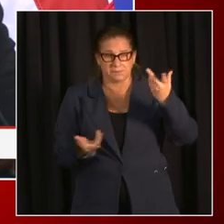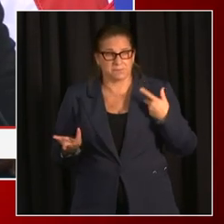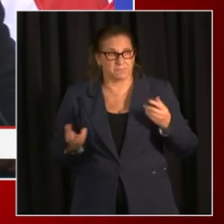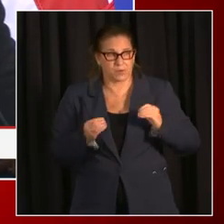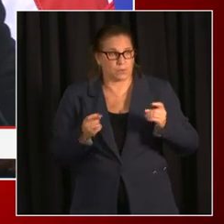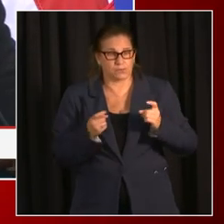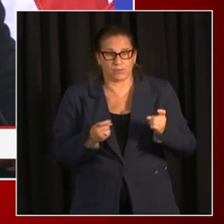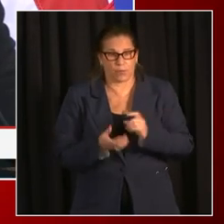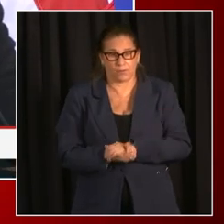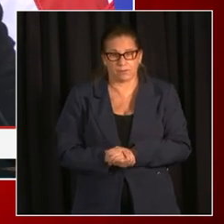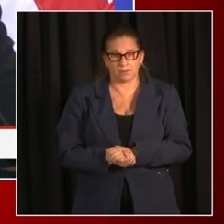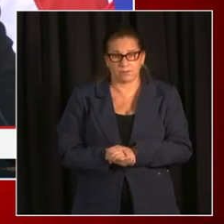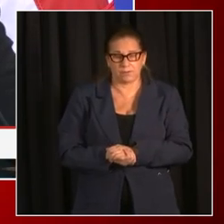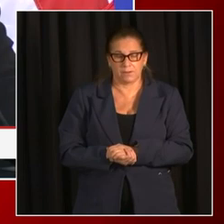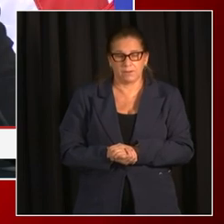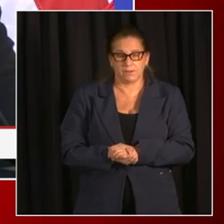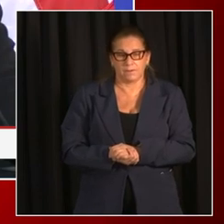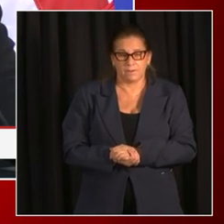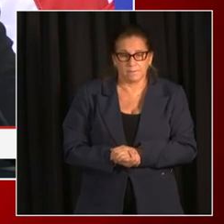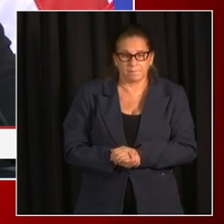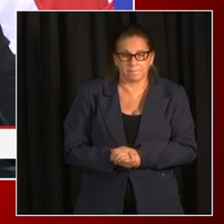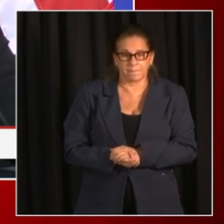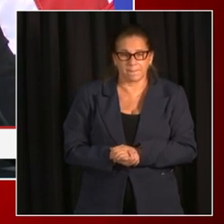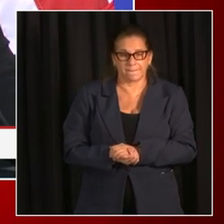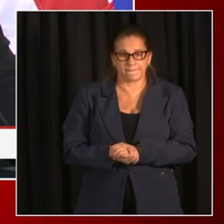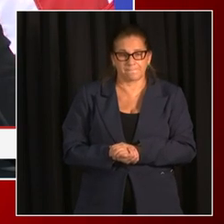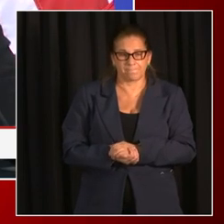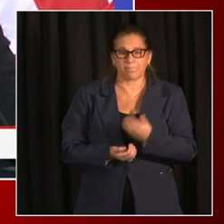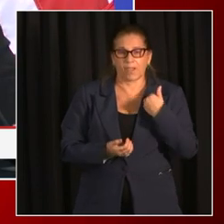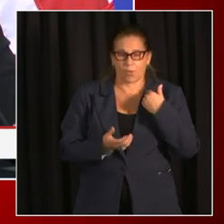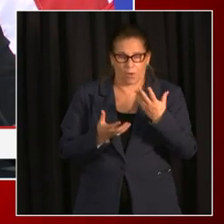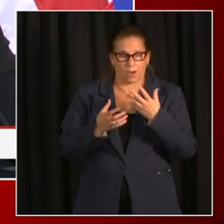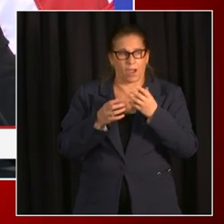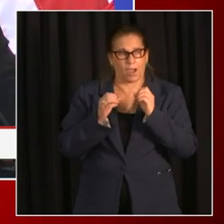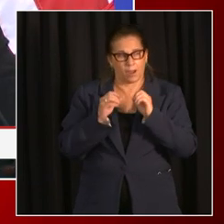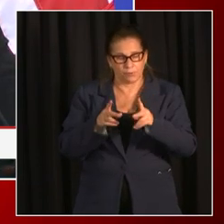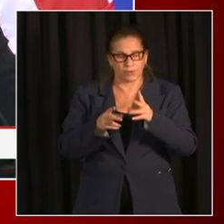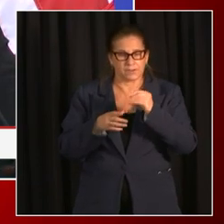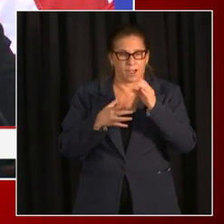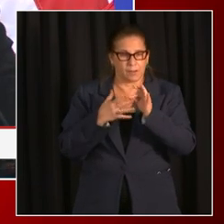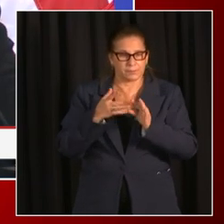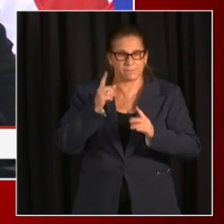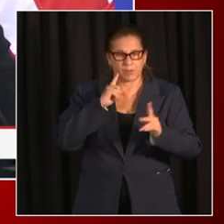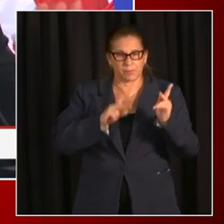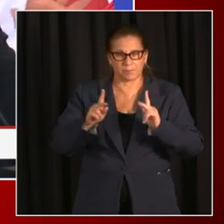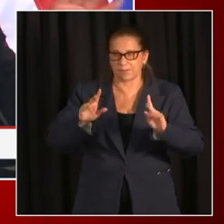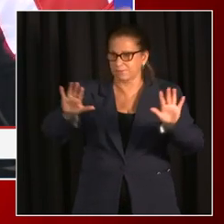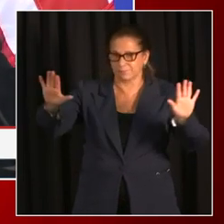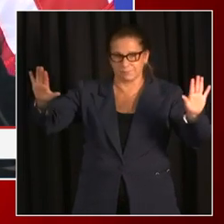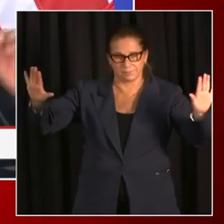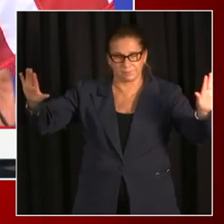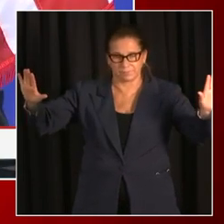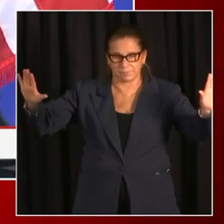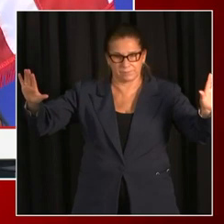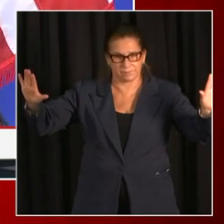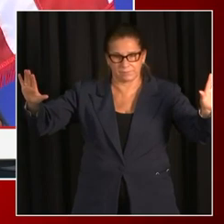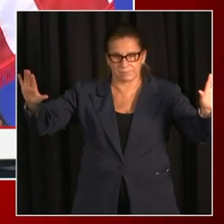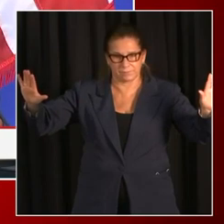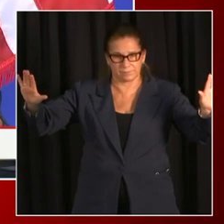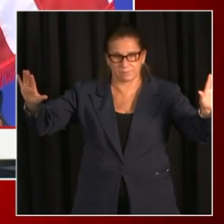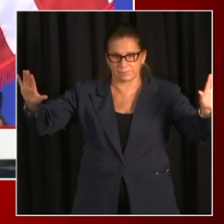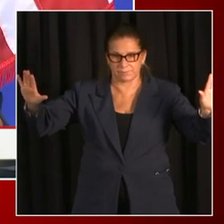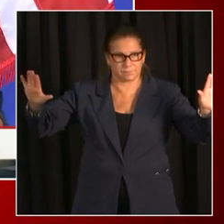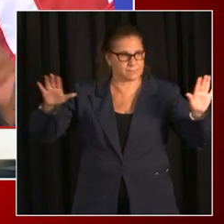robust opportunities for people to vote in other ways. Okay, I'm going to do my